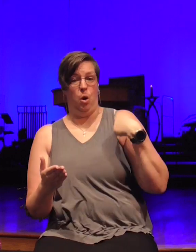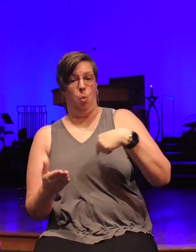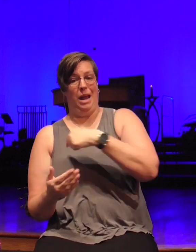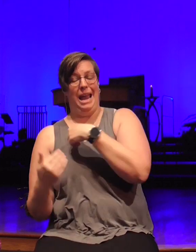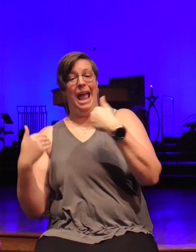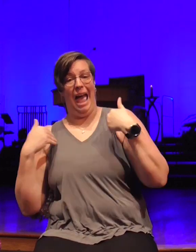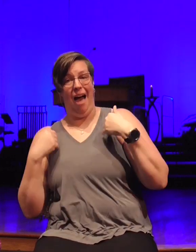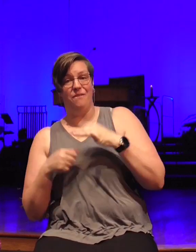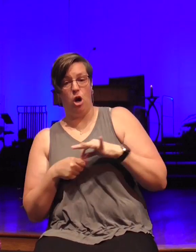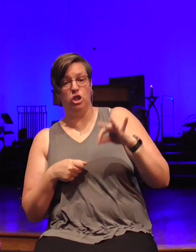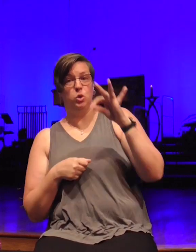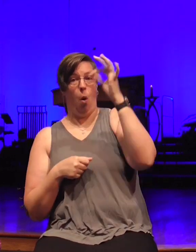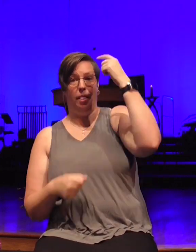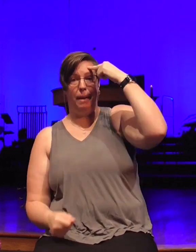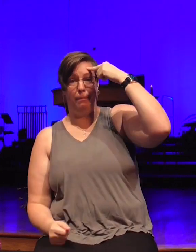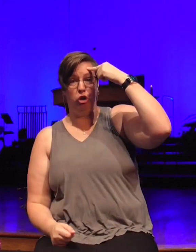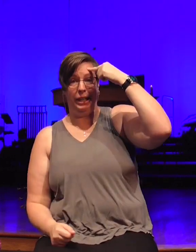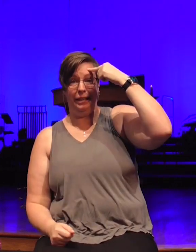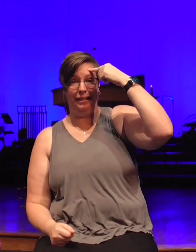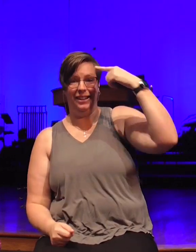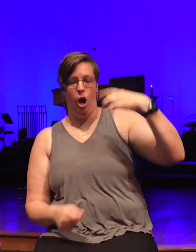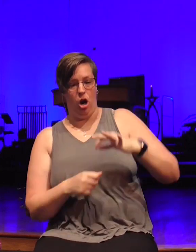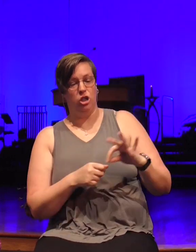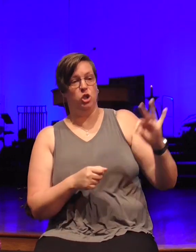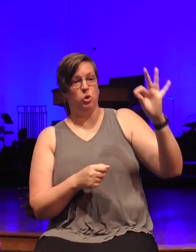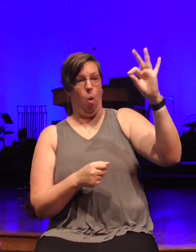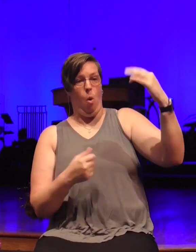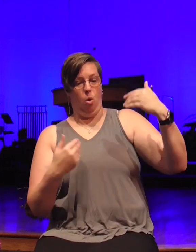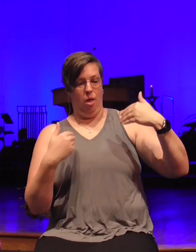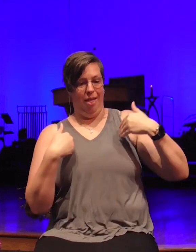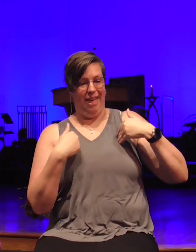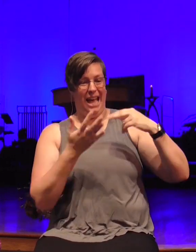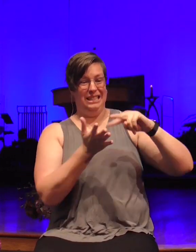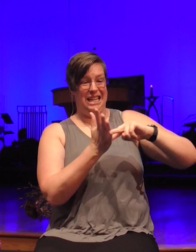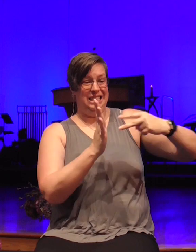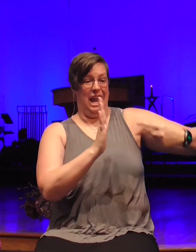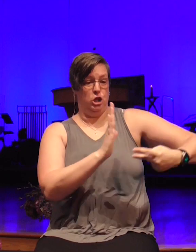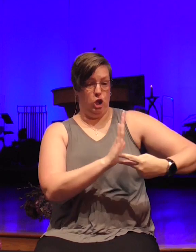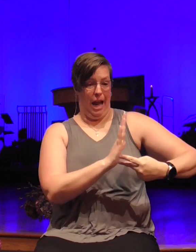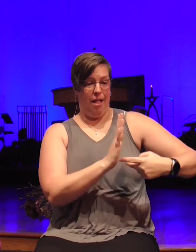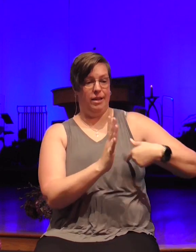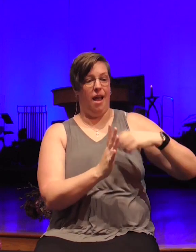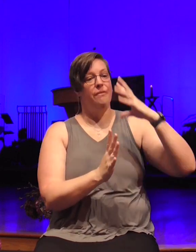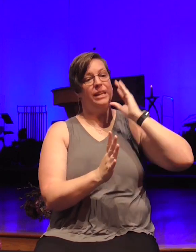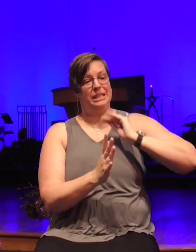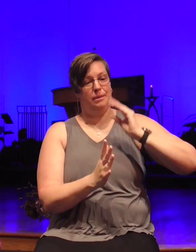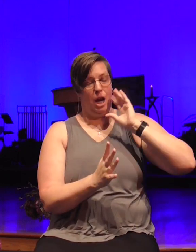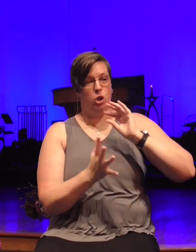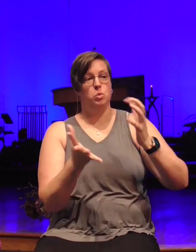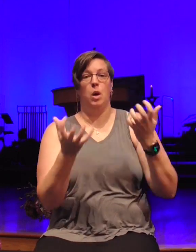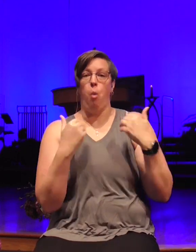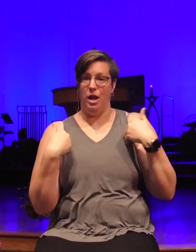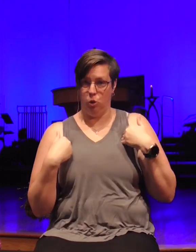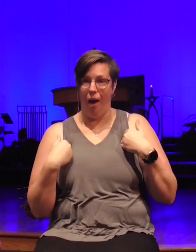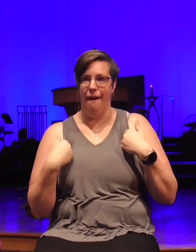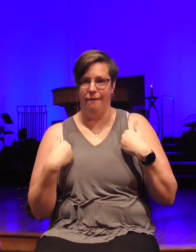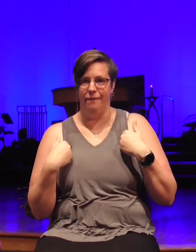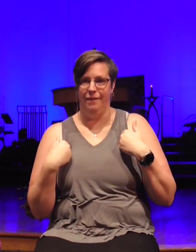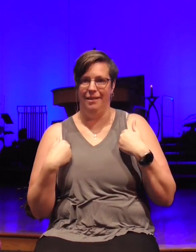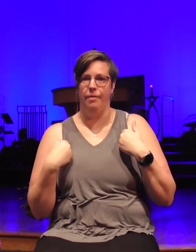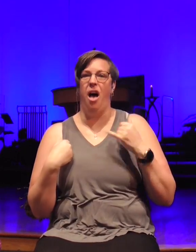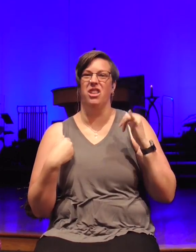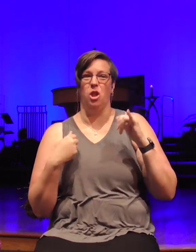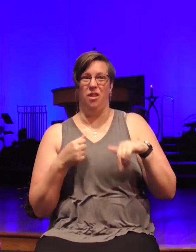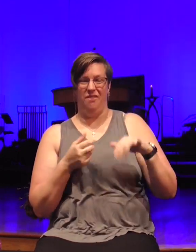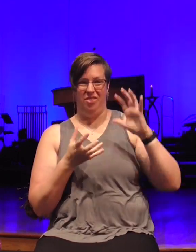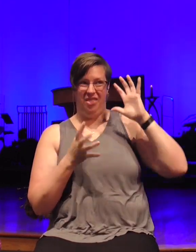soul memory, a soulful intentionality for the experiences we want to have in our life, that all of that thought